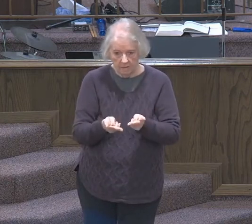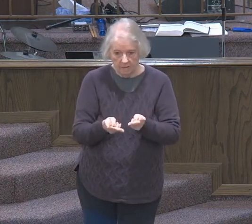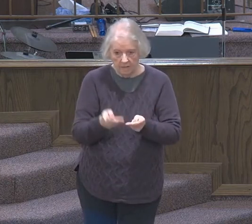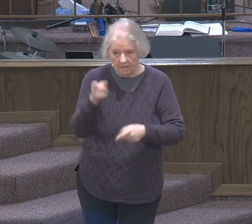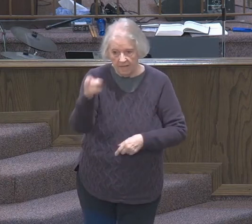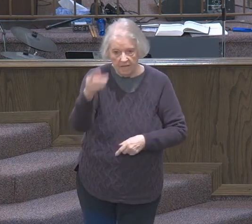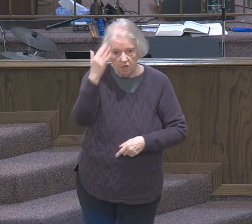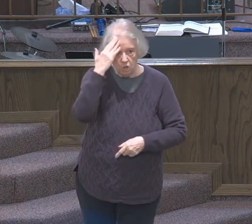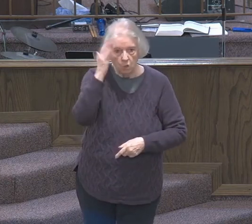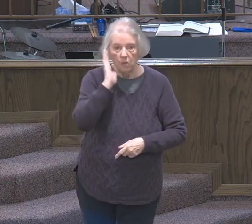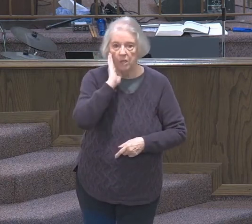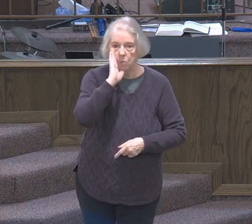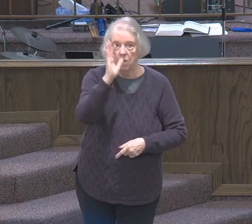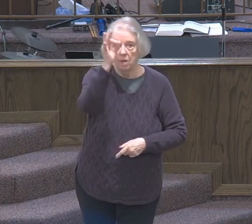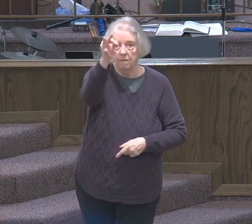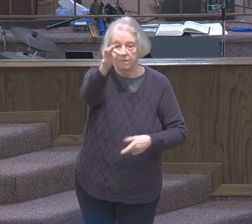he would die.